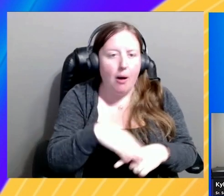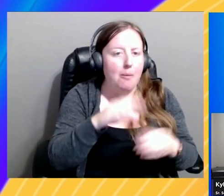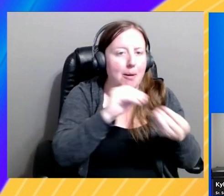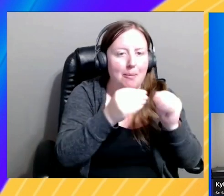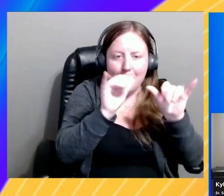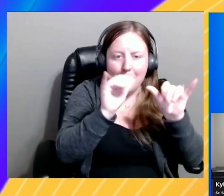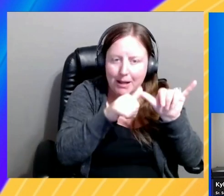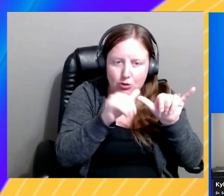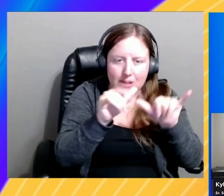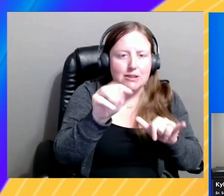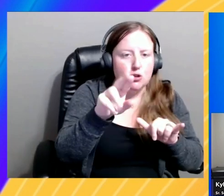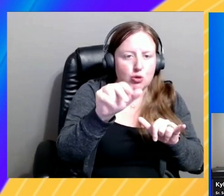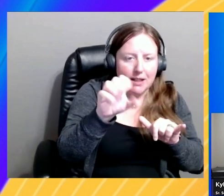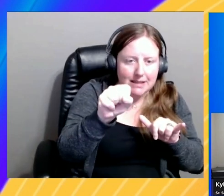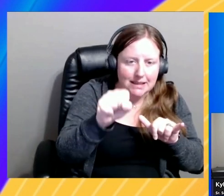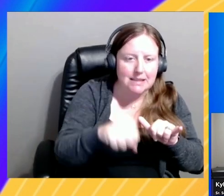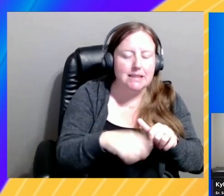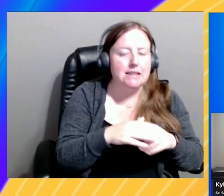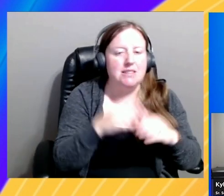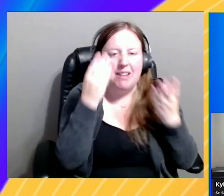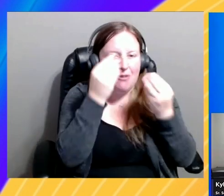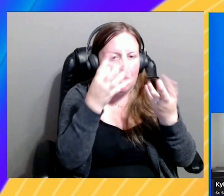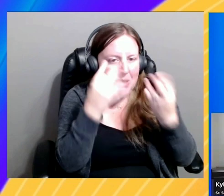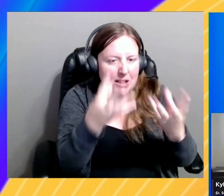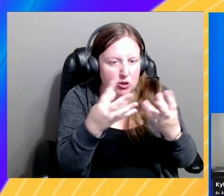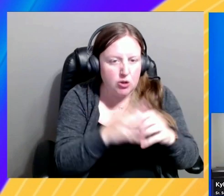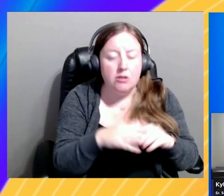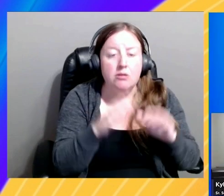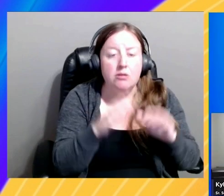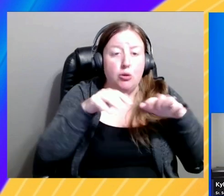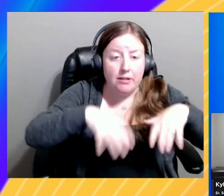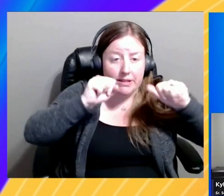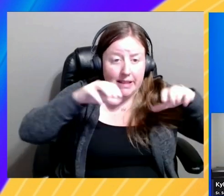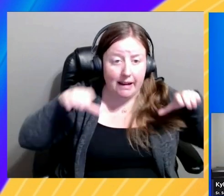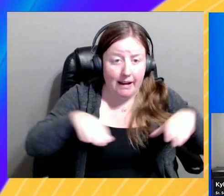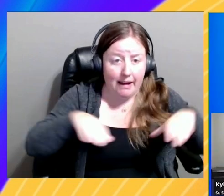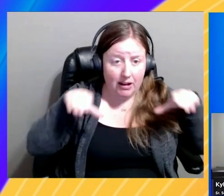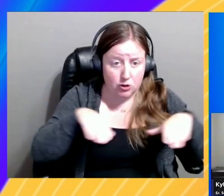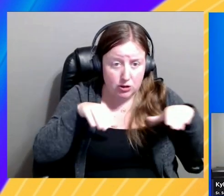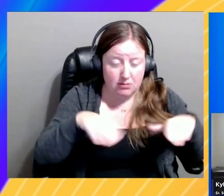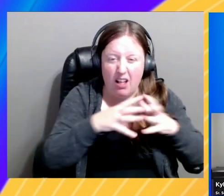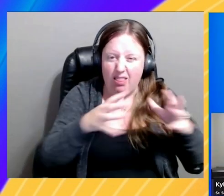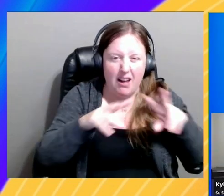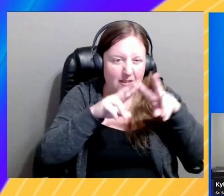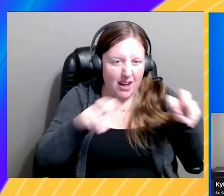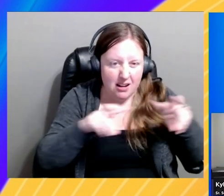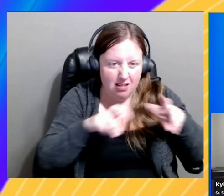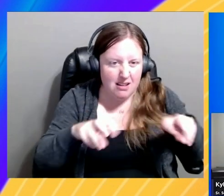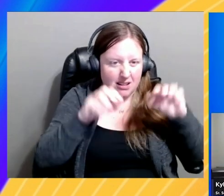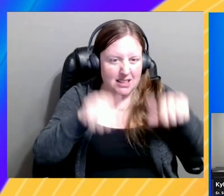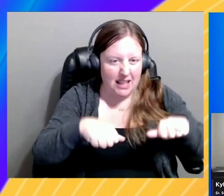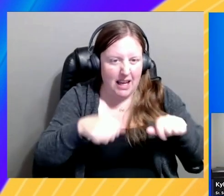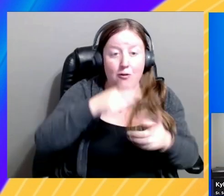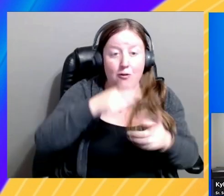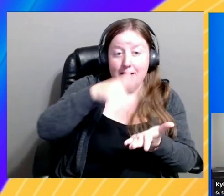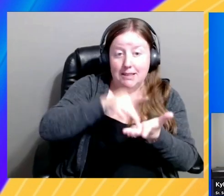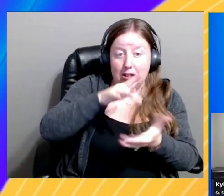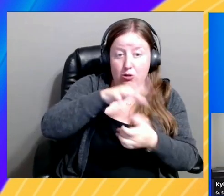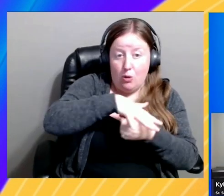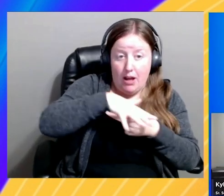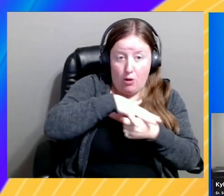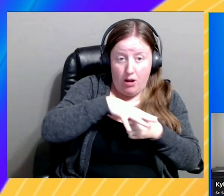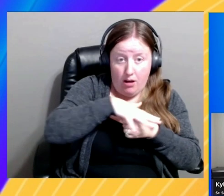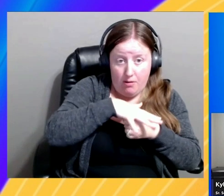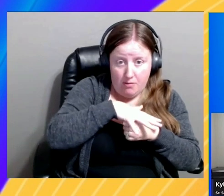insights, and you can take action and do a lot of analytics and things from that central area. See, I think that's